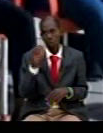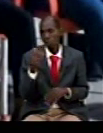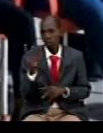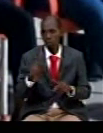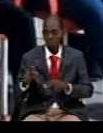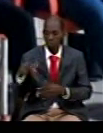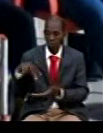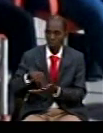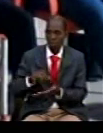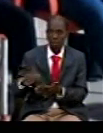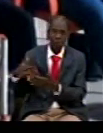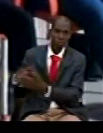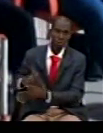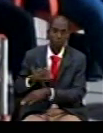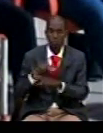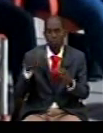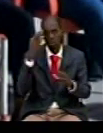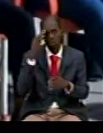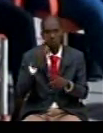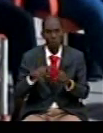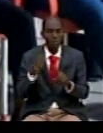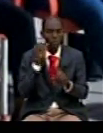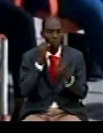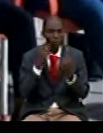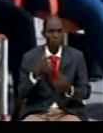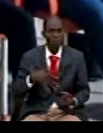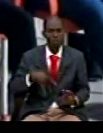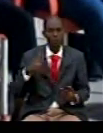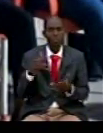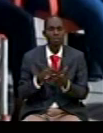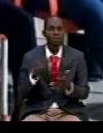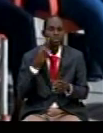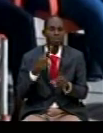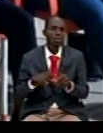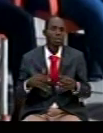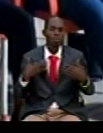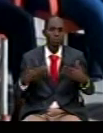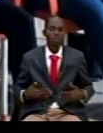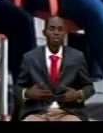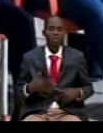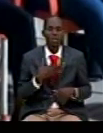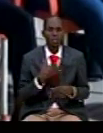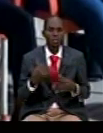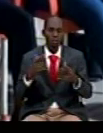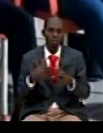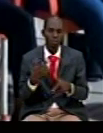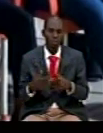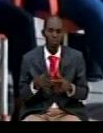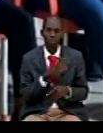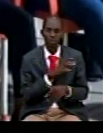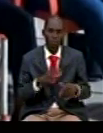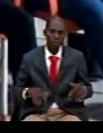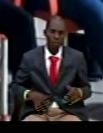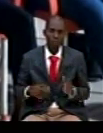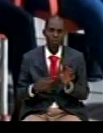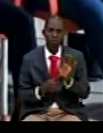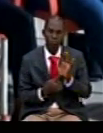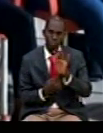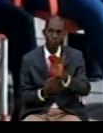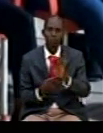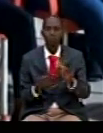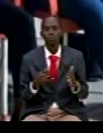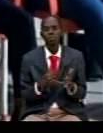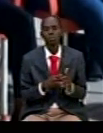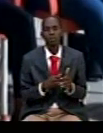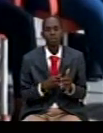felt it in her body. And now Christ revealed it. He discerned it.